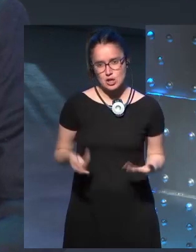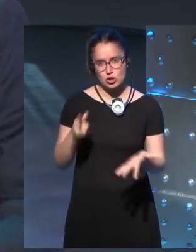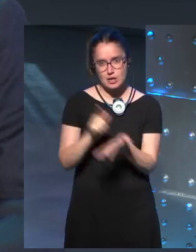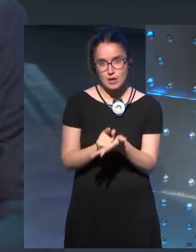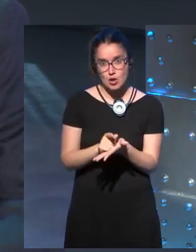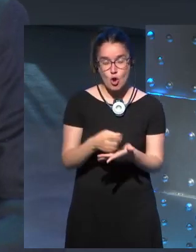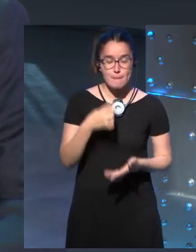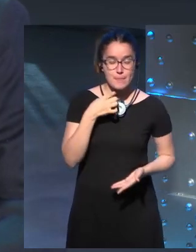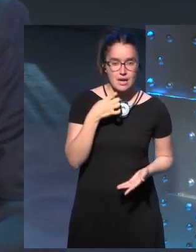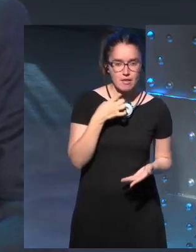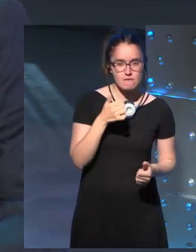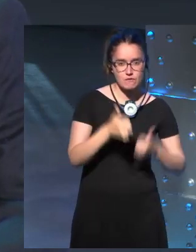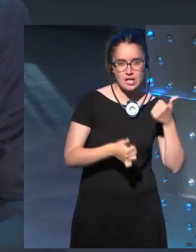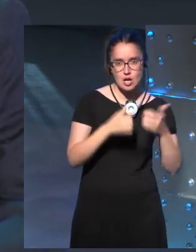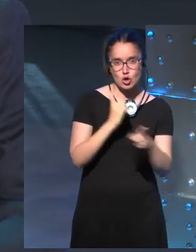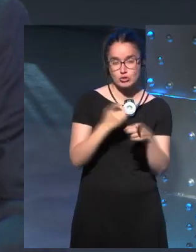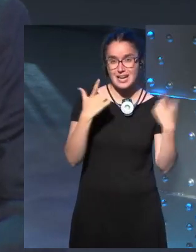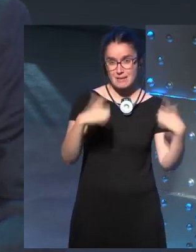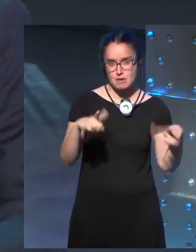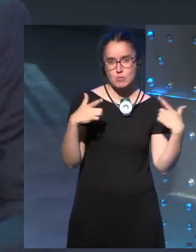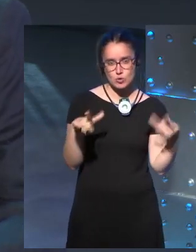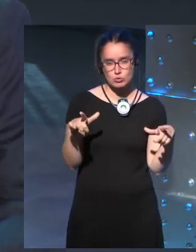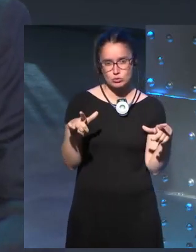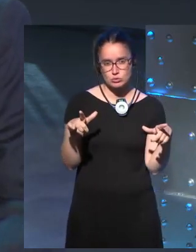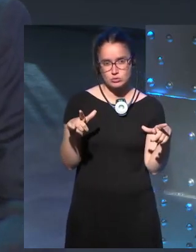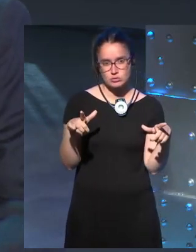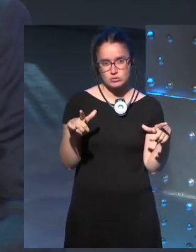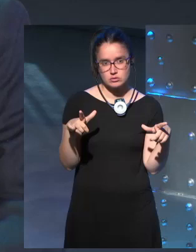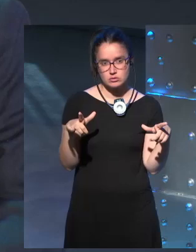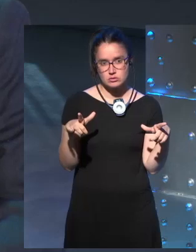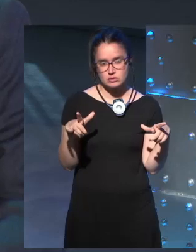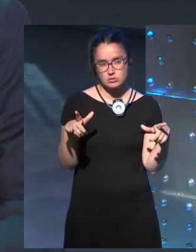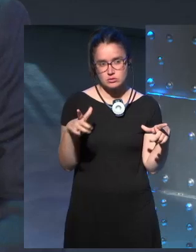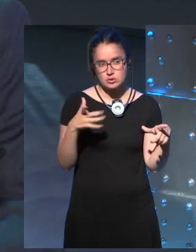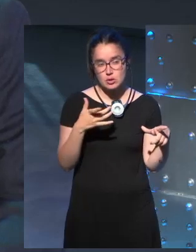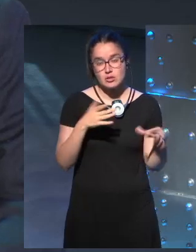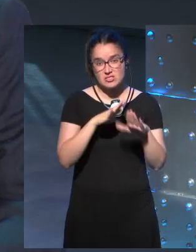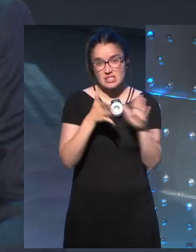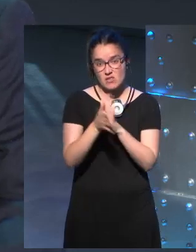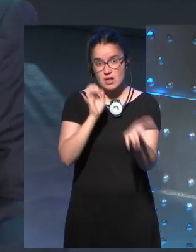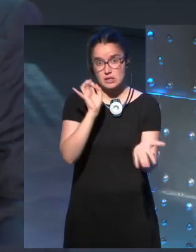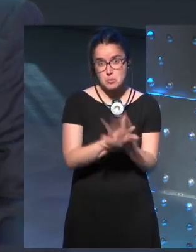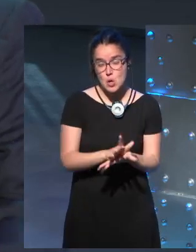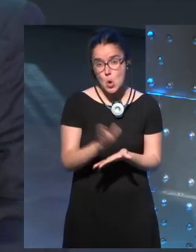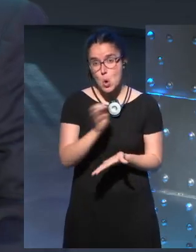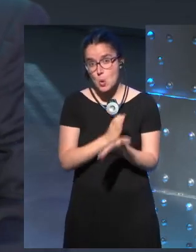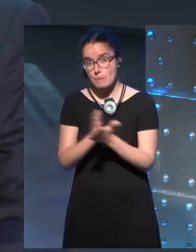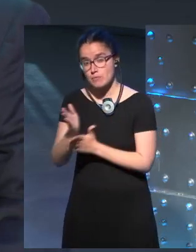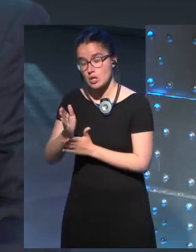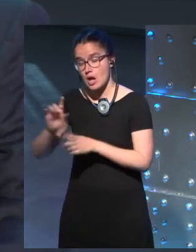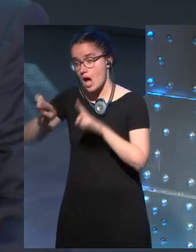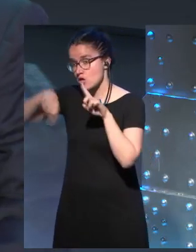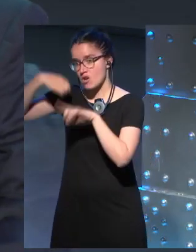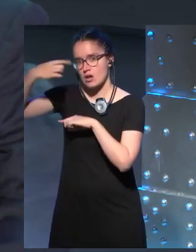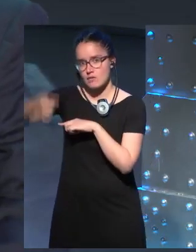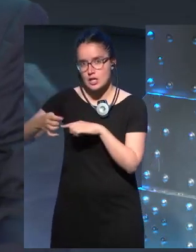another dramatic fate, maybe losing the final against Liverpool, but that would have meant to be fired,